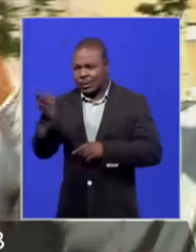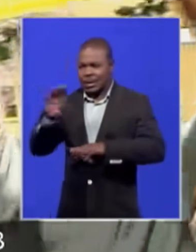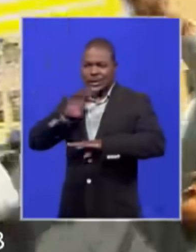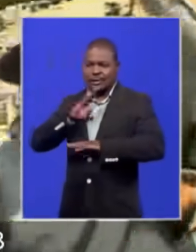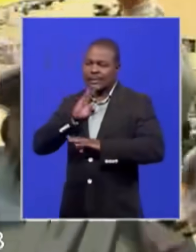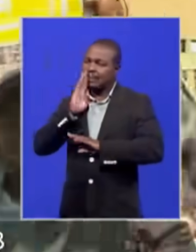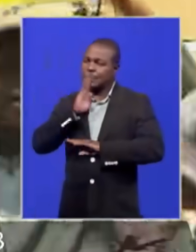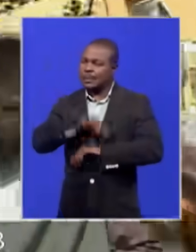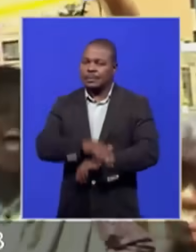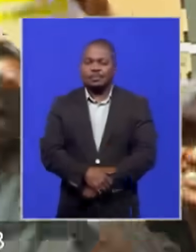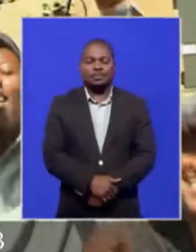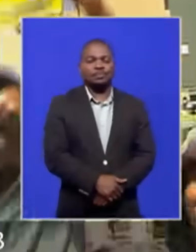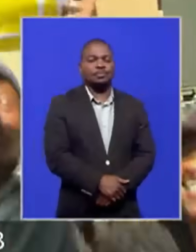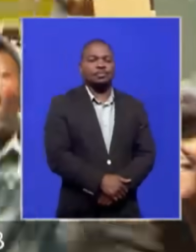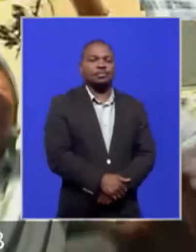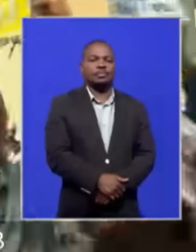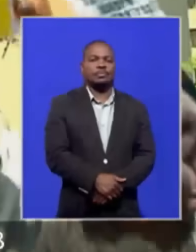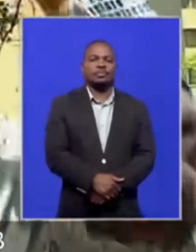Johannesburg.